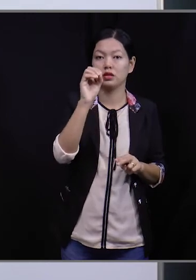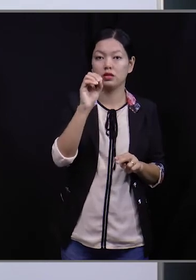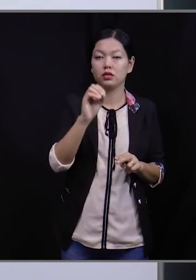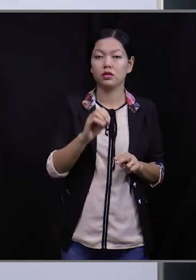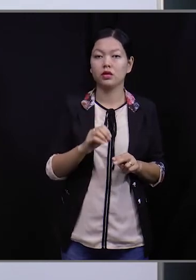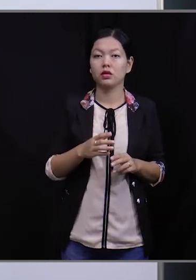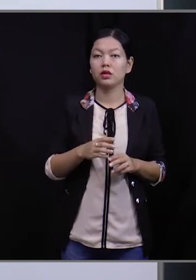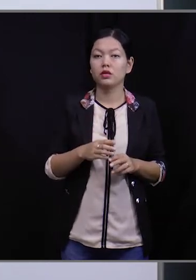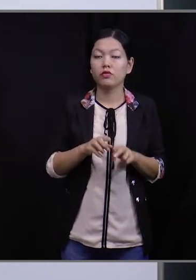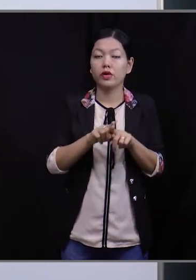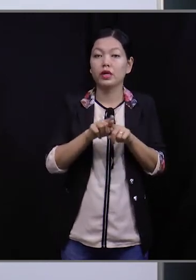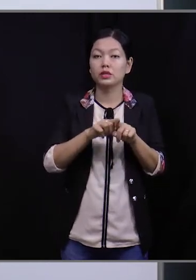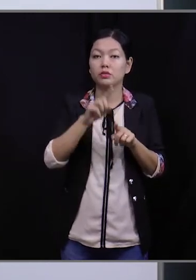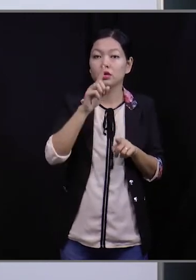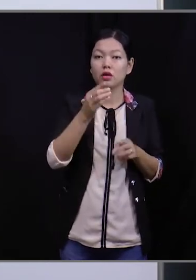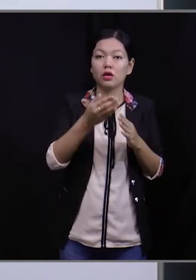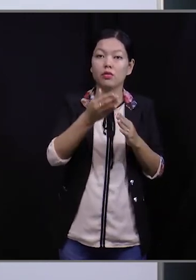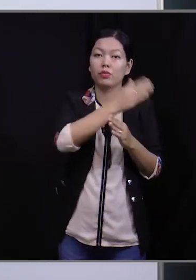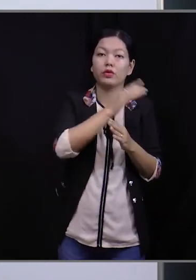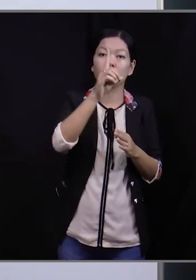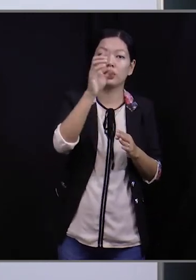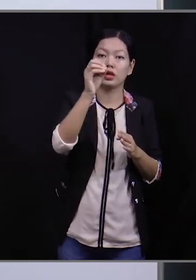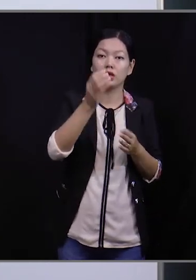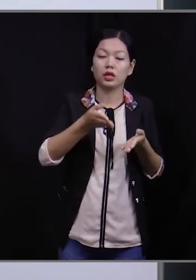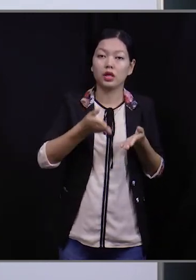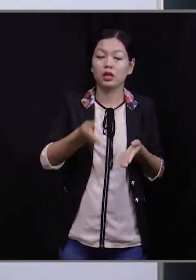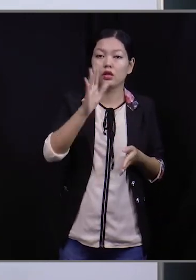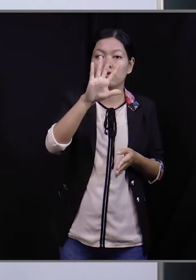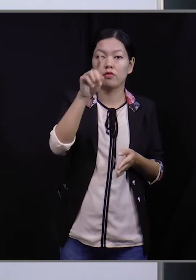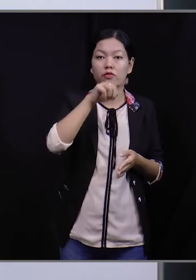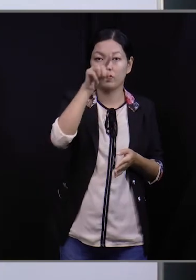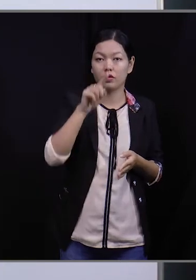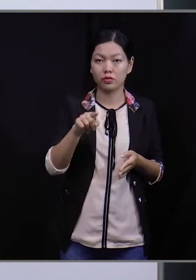just 5%. So 5% is, you know, a very good